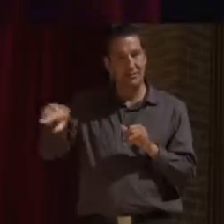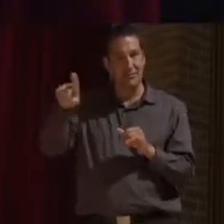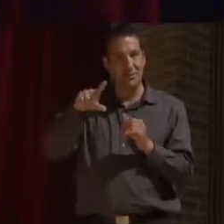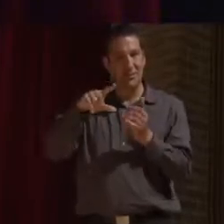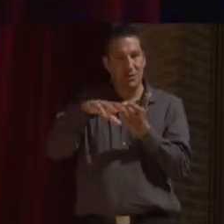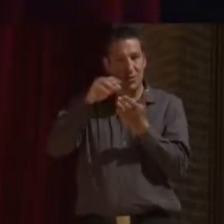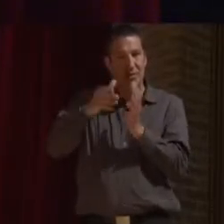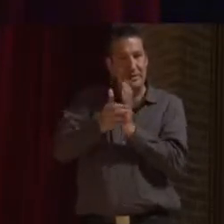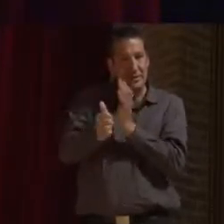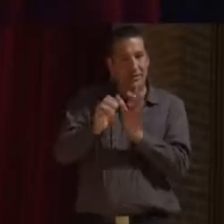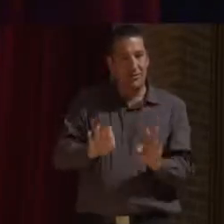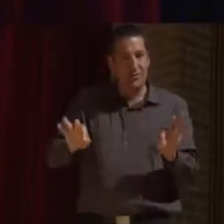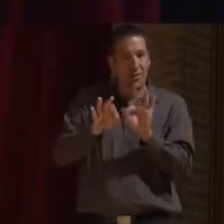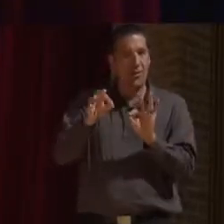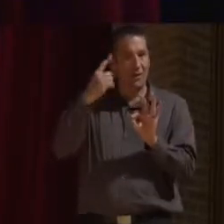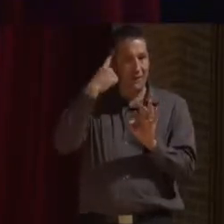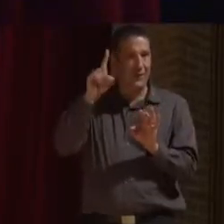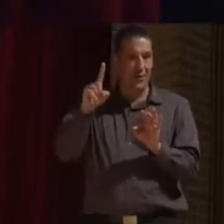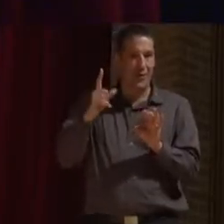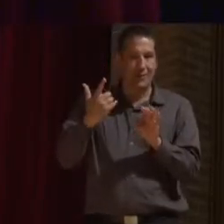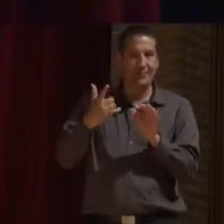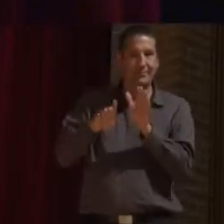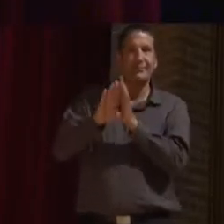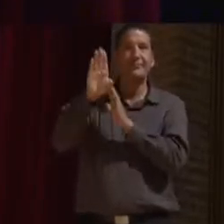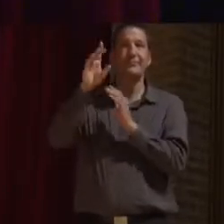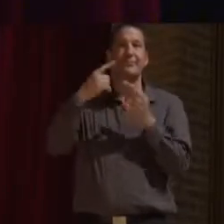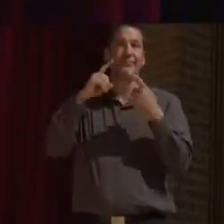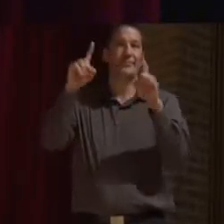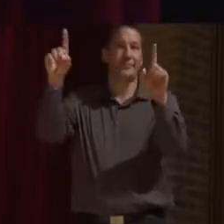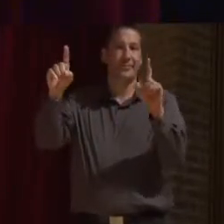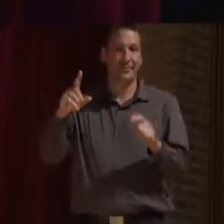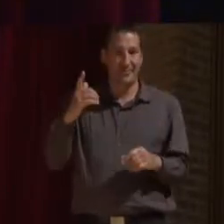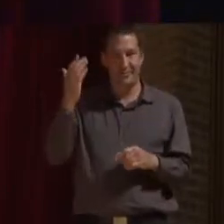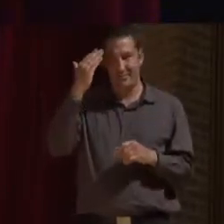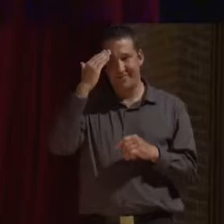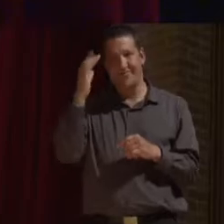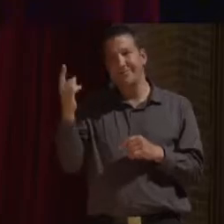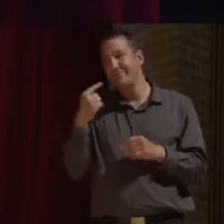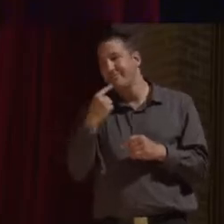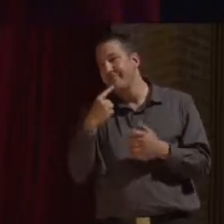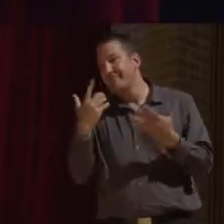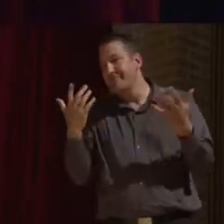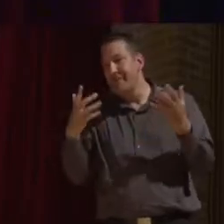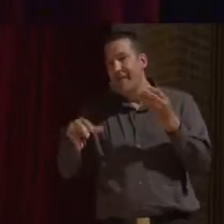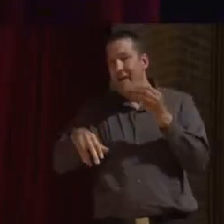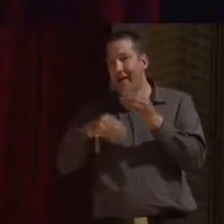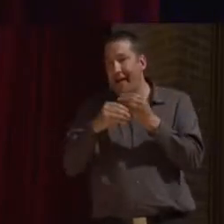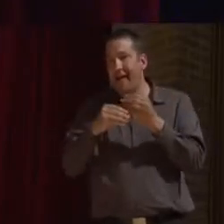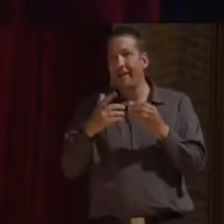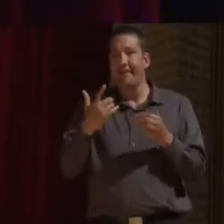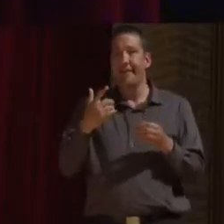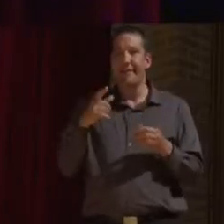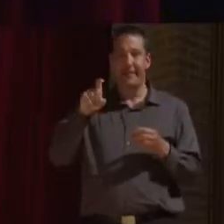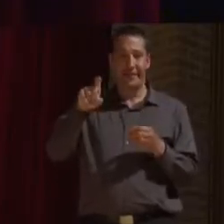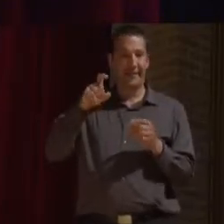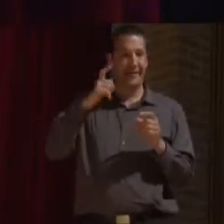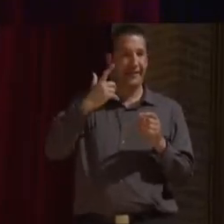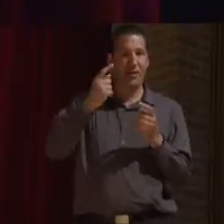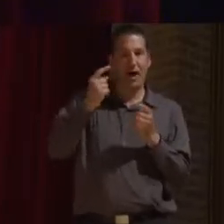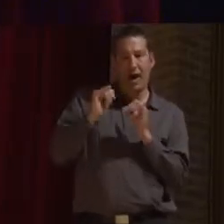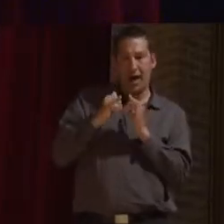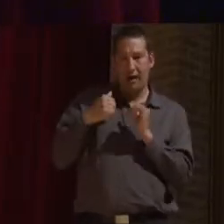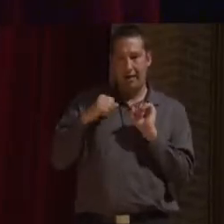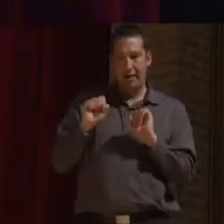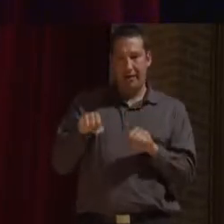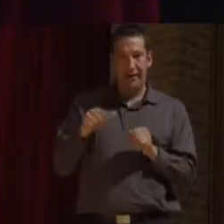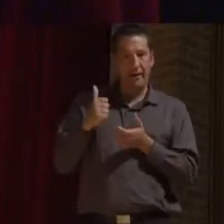to be able to have to contribute? We heard a lot about contributing to, to the community and the world around you. What are some of those